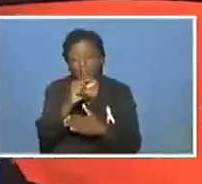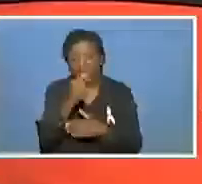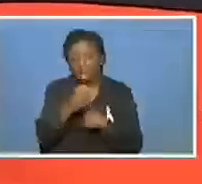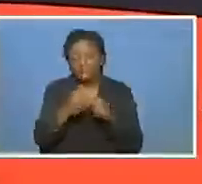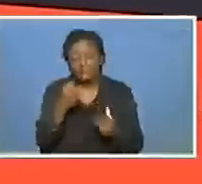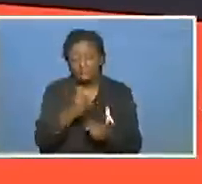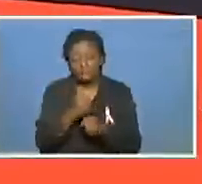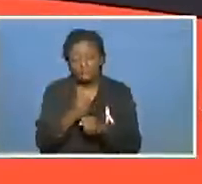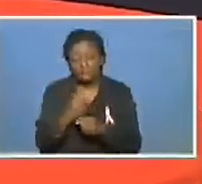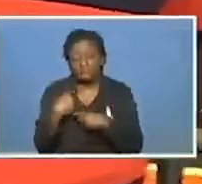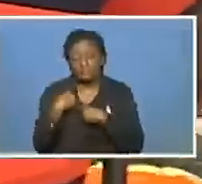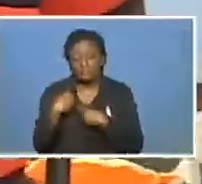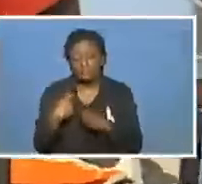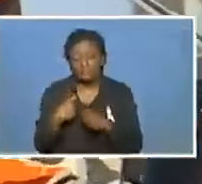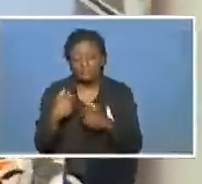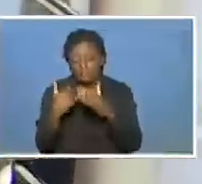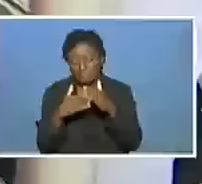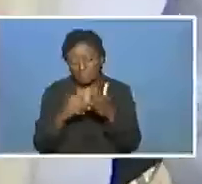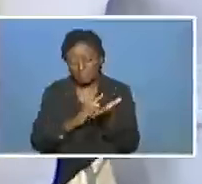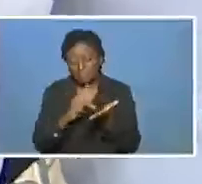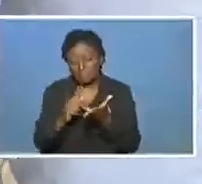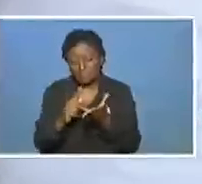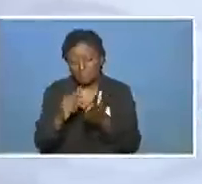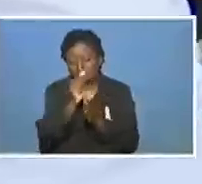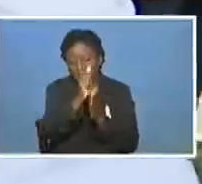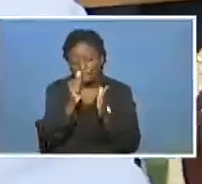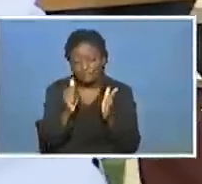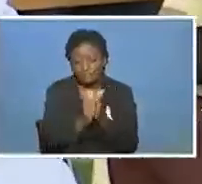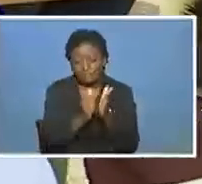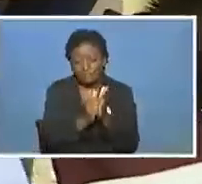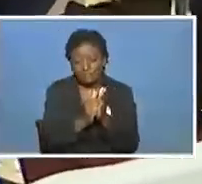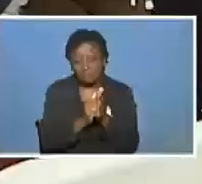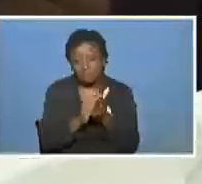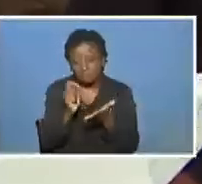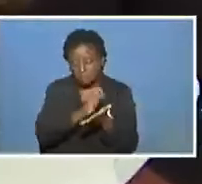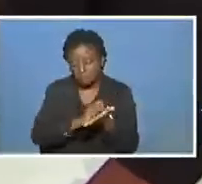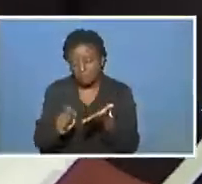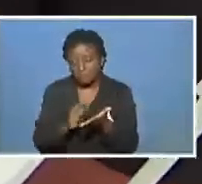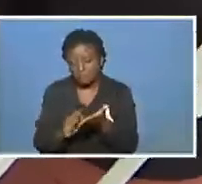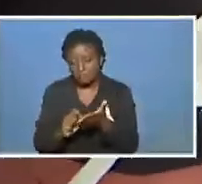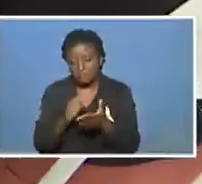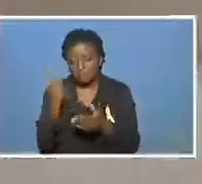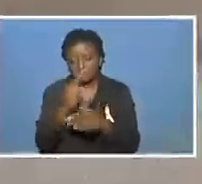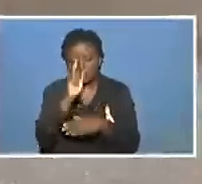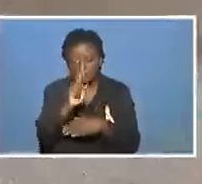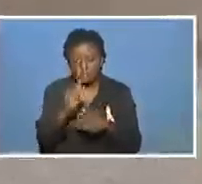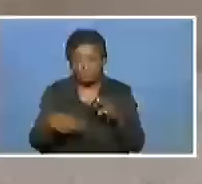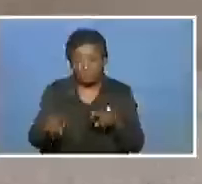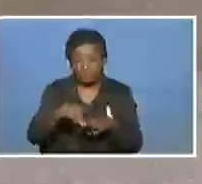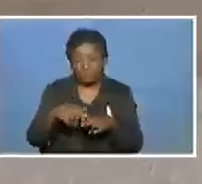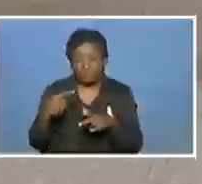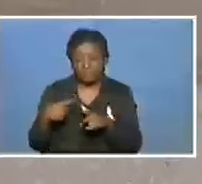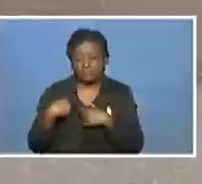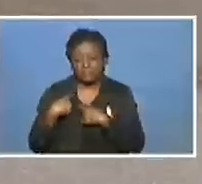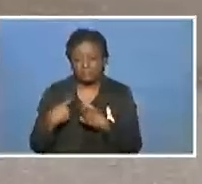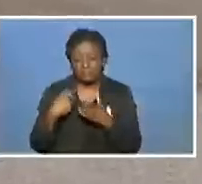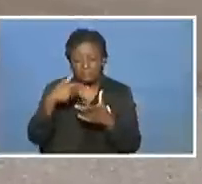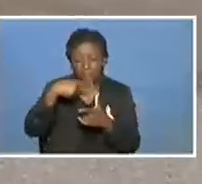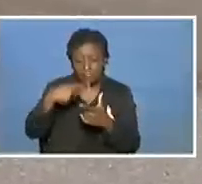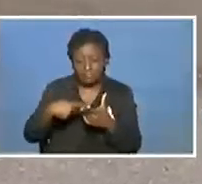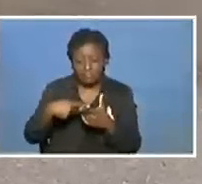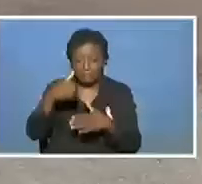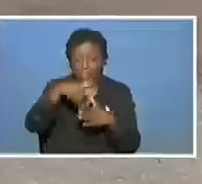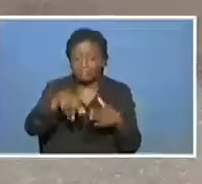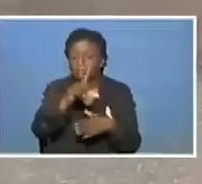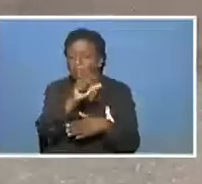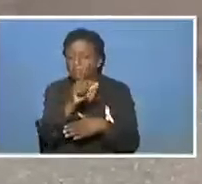Act was legislated, and there's only been one increase since then, and that was in 2015. Coupled with the intense